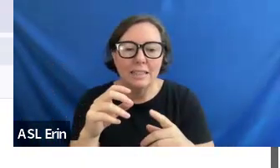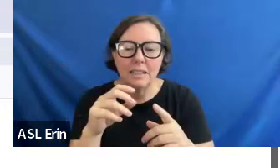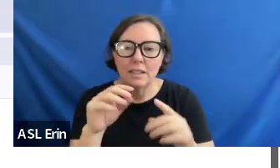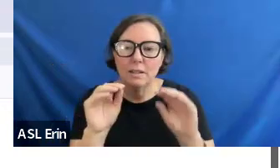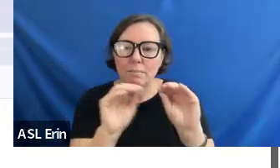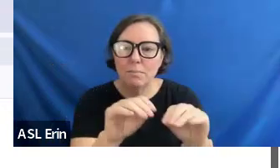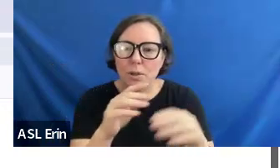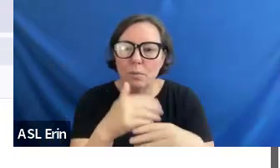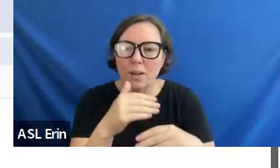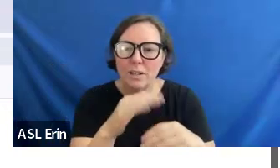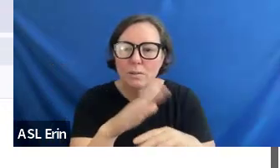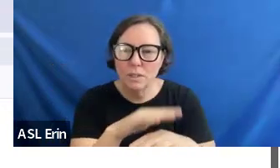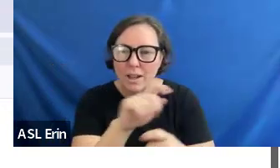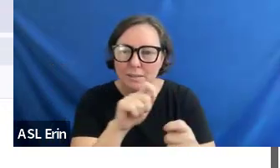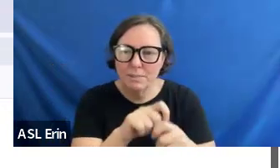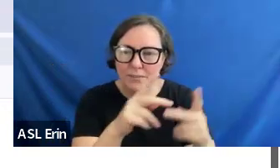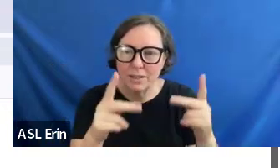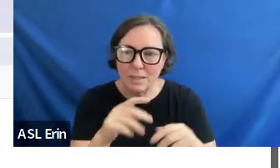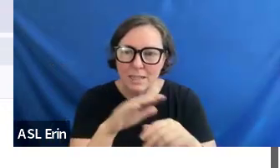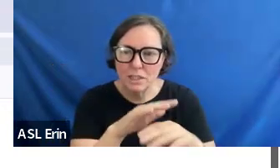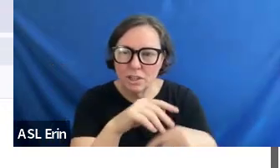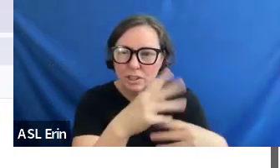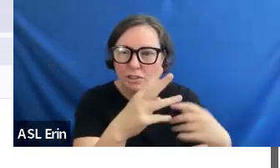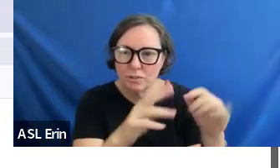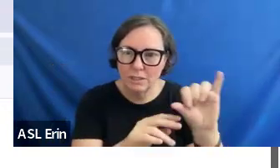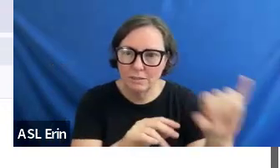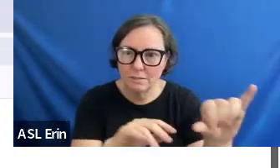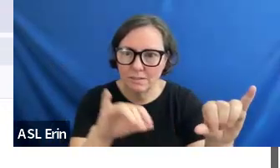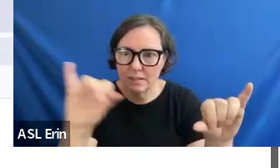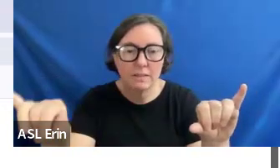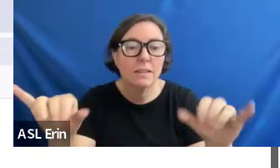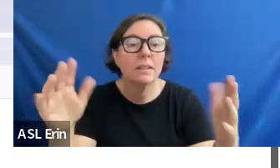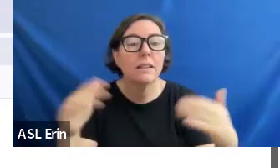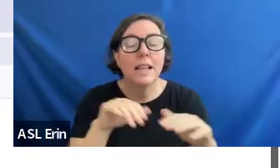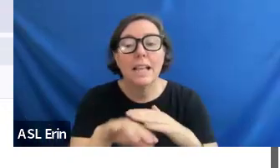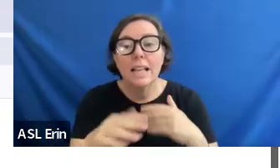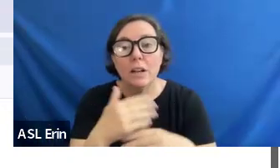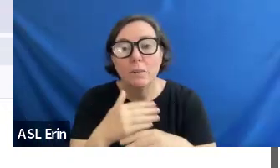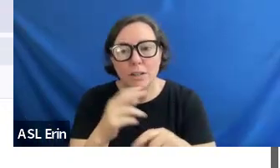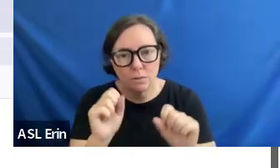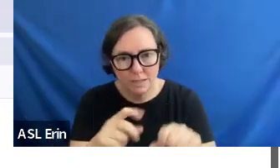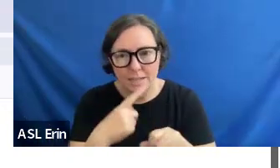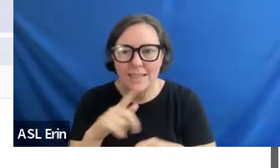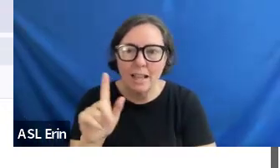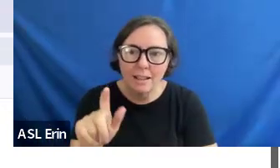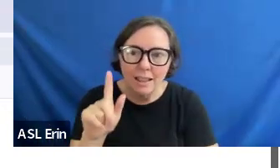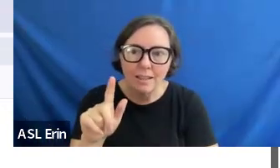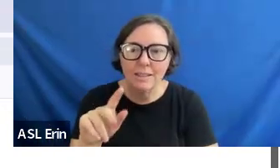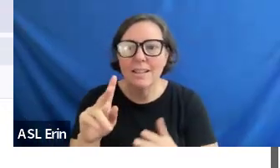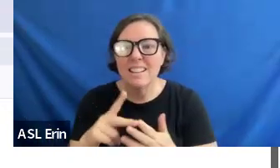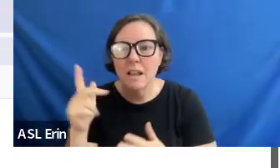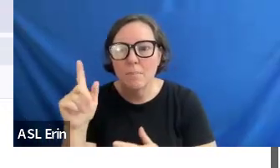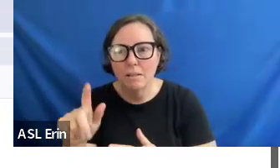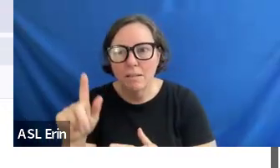the screen. Once in an app window, you can use commands like click, double-click, or scroll to interact with